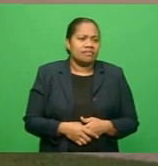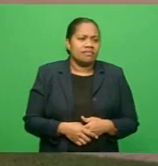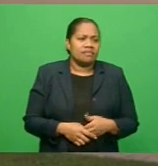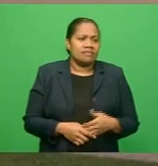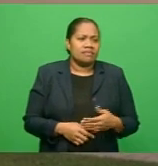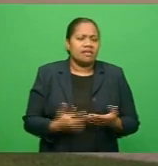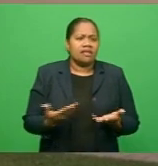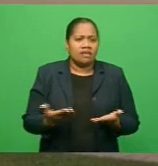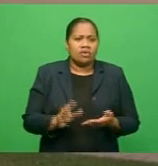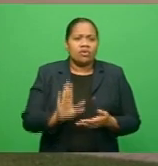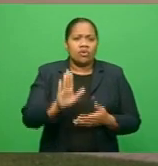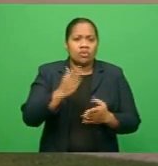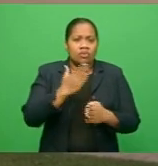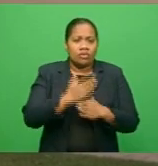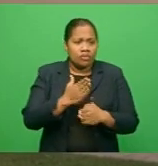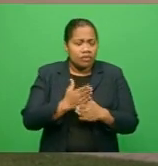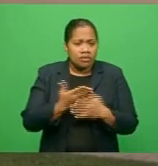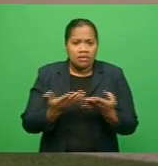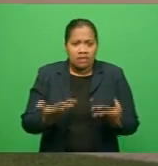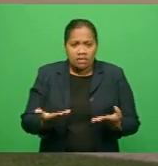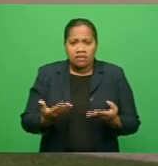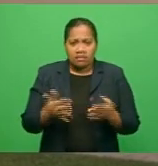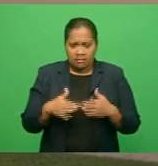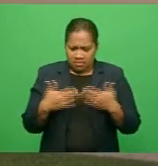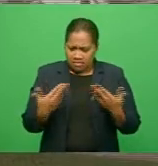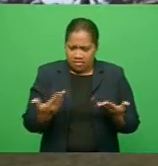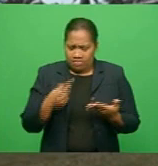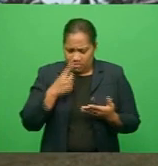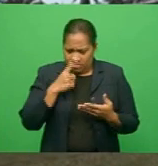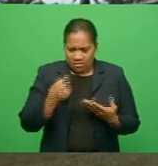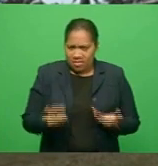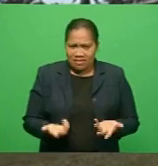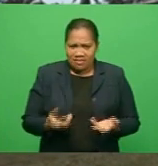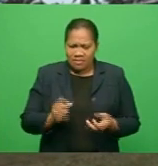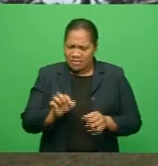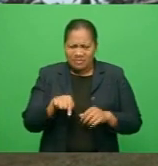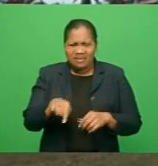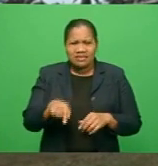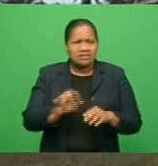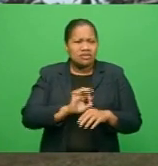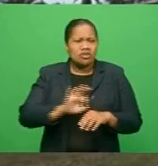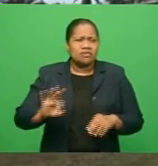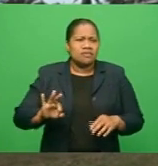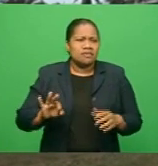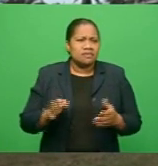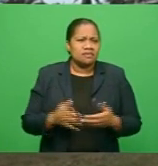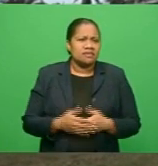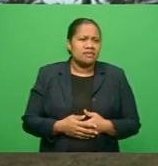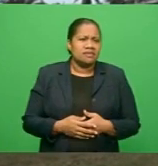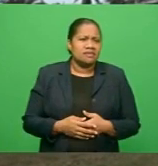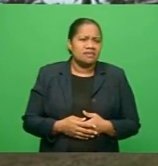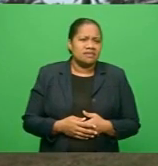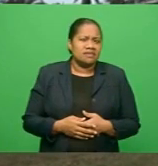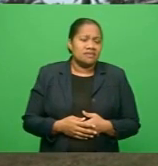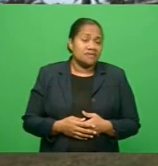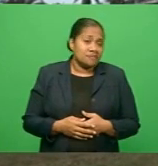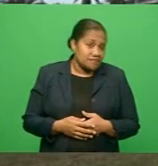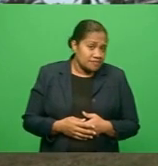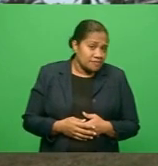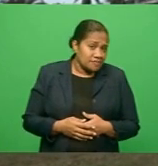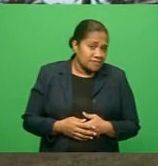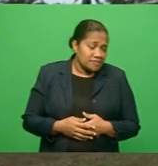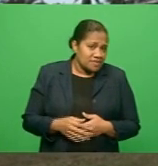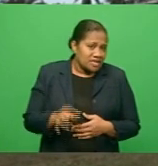earning more money by putting your house on rent. Now, this is not profiteering, it should not be seen as a